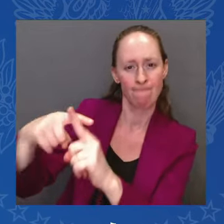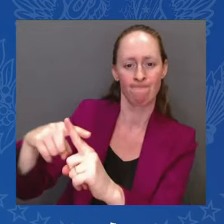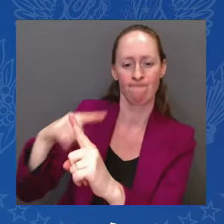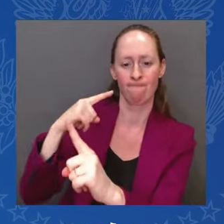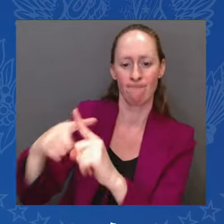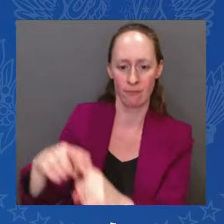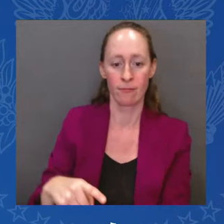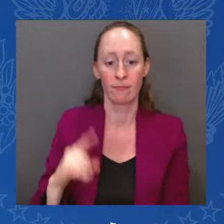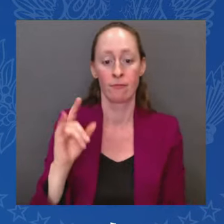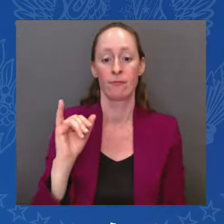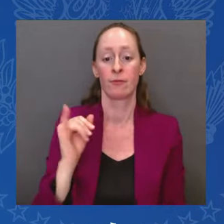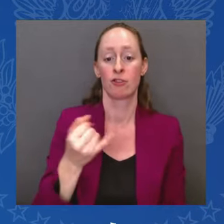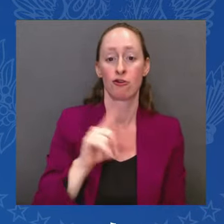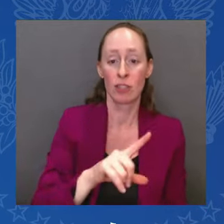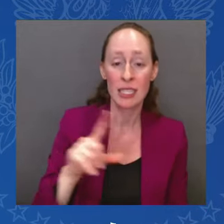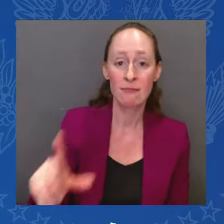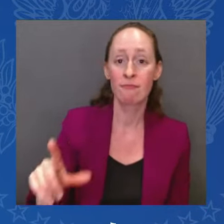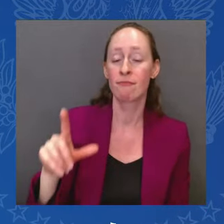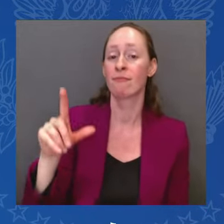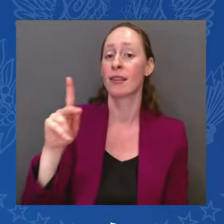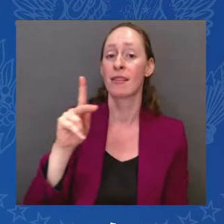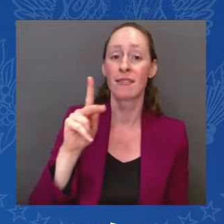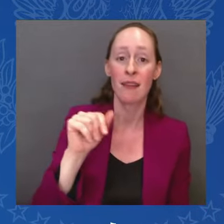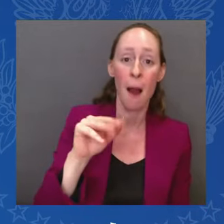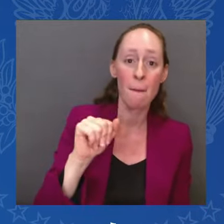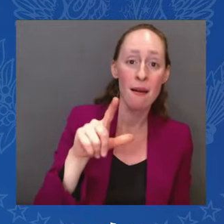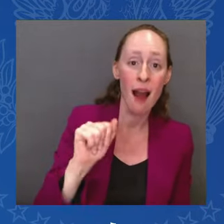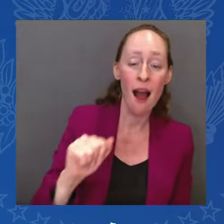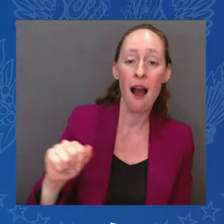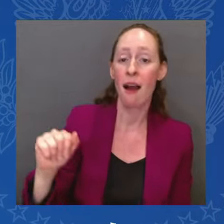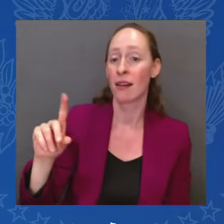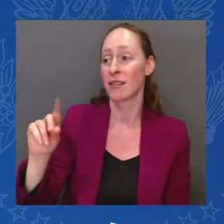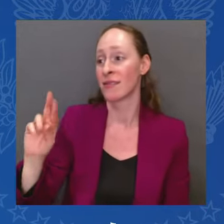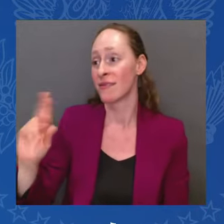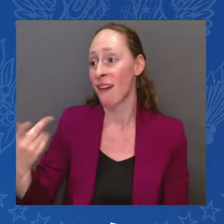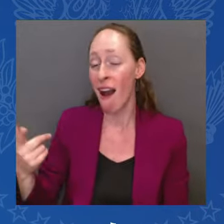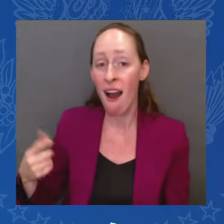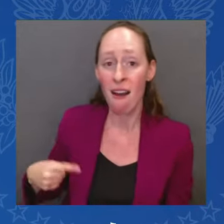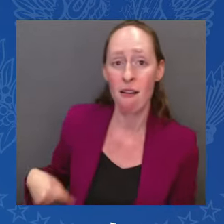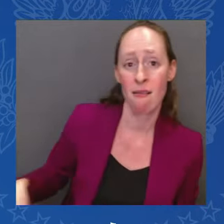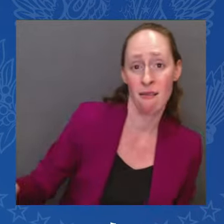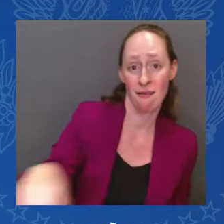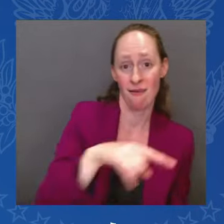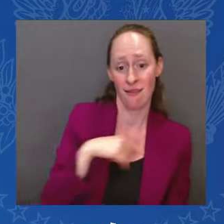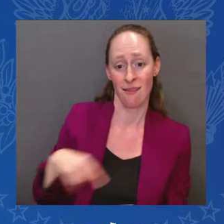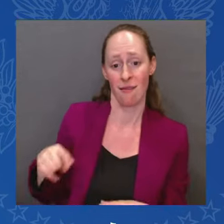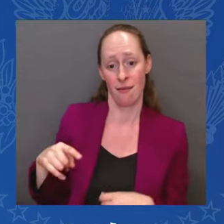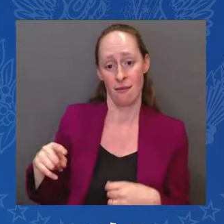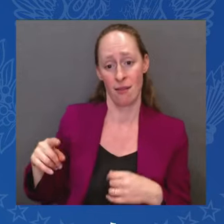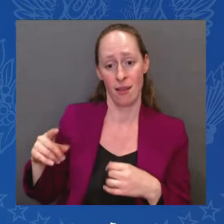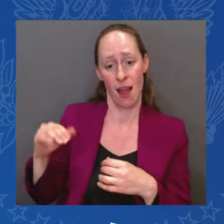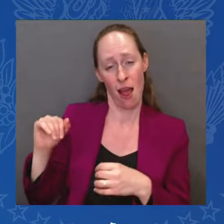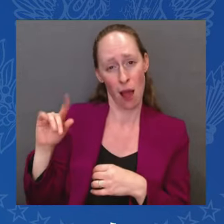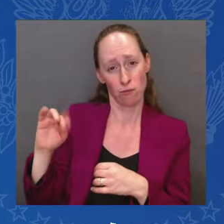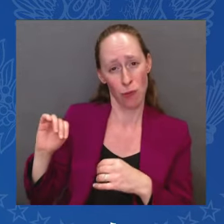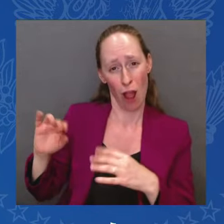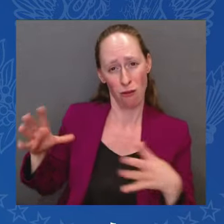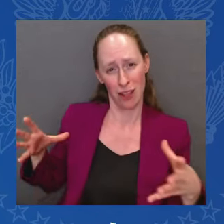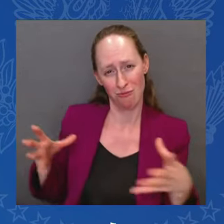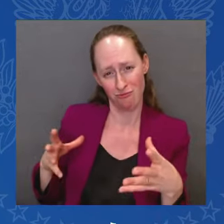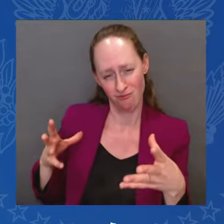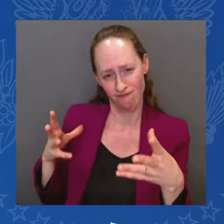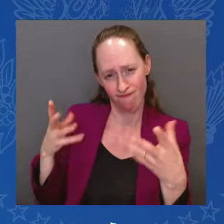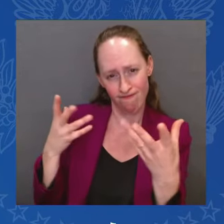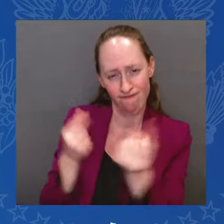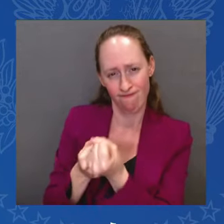our entire administration, are more determined than ever to carry forward that hope, that inspiration, that light that